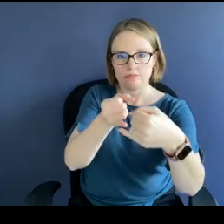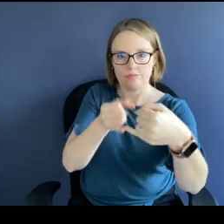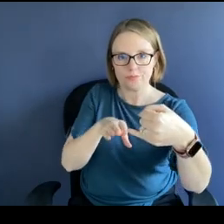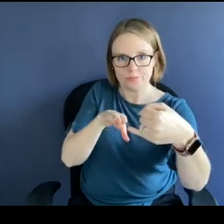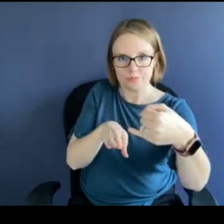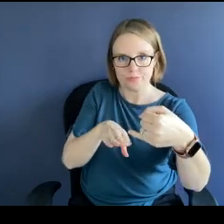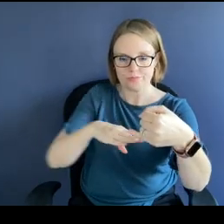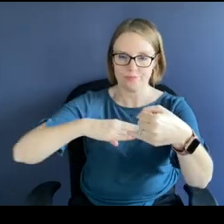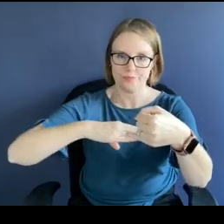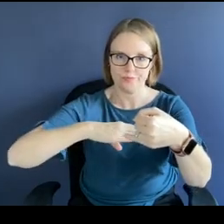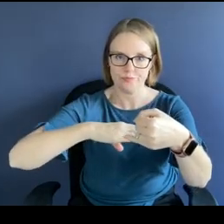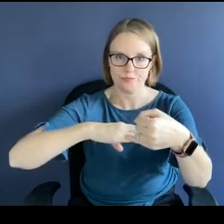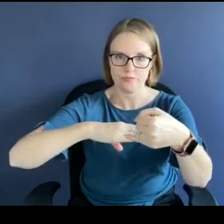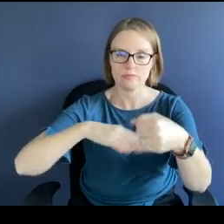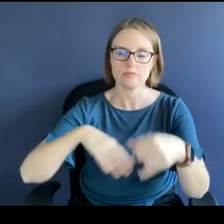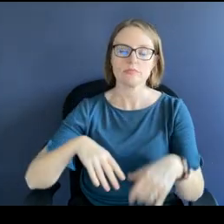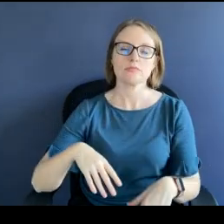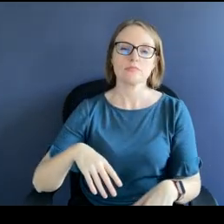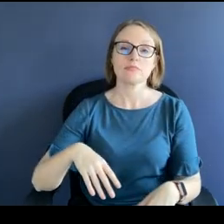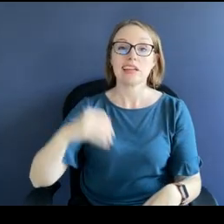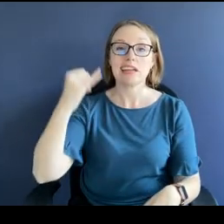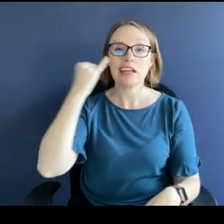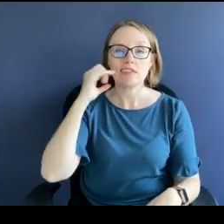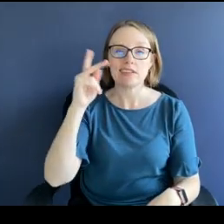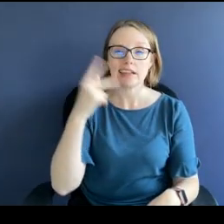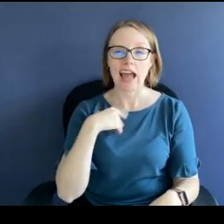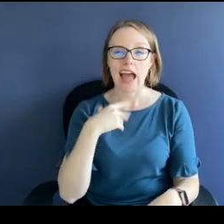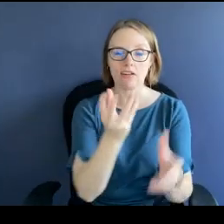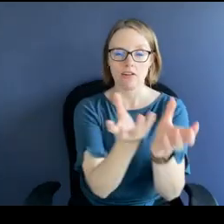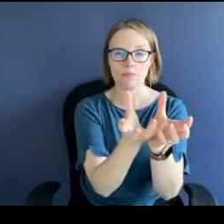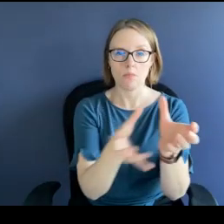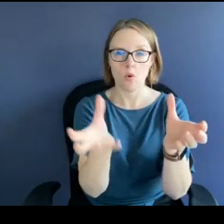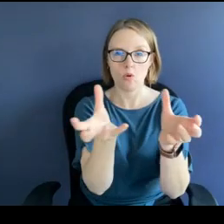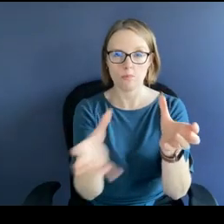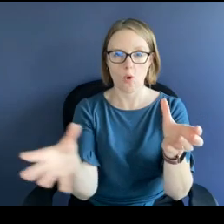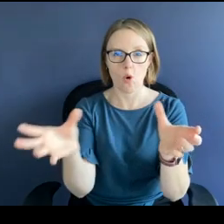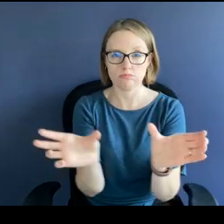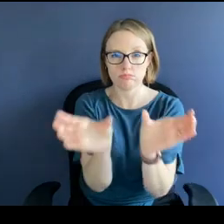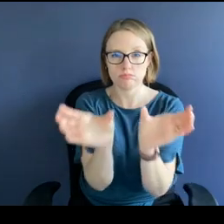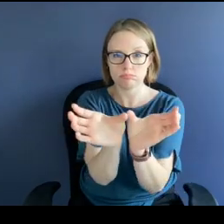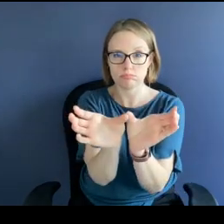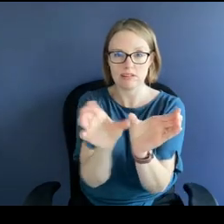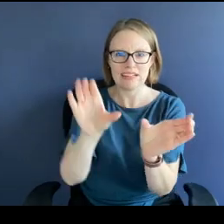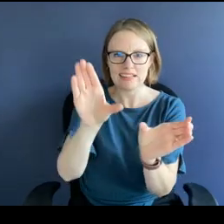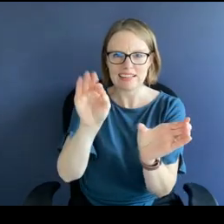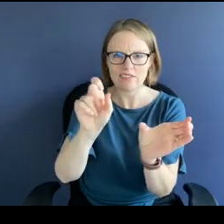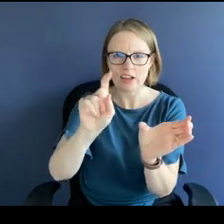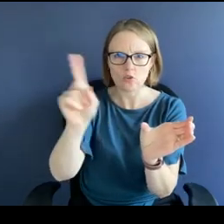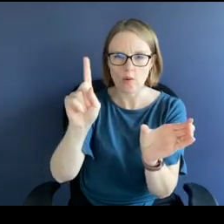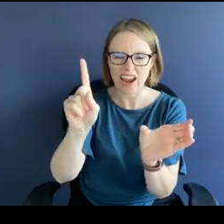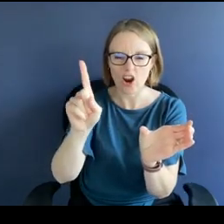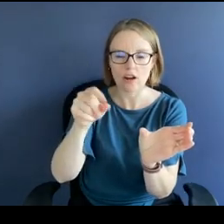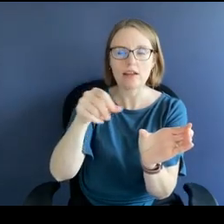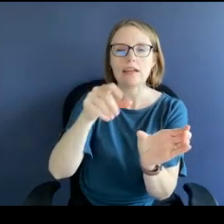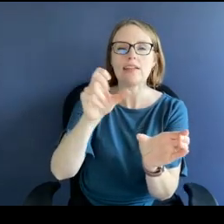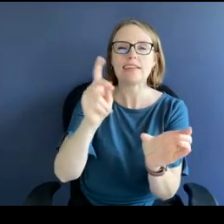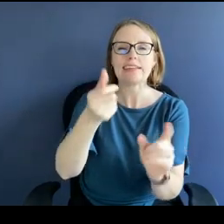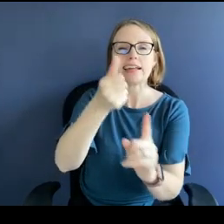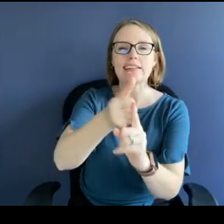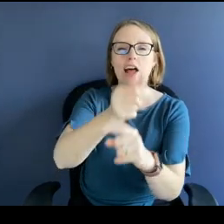Where there are multiple bowl sinks, the CFS must be centered on the overall sink